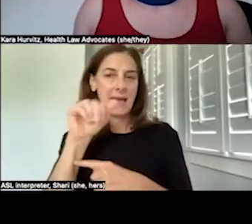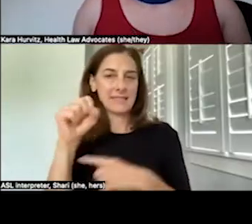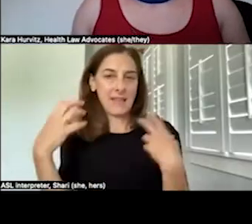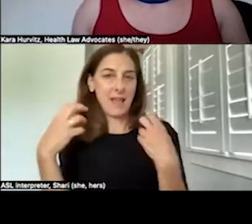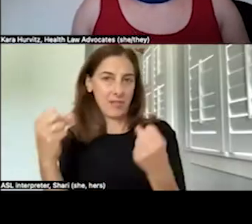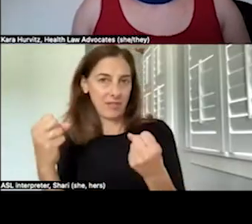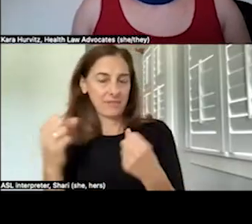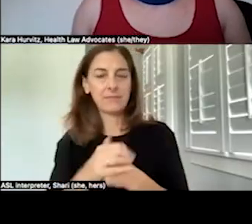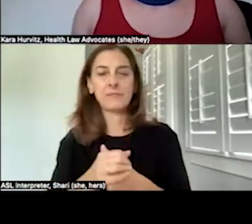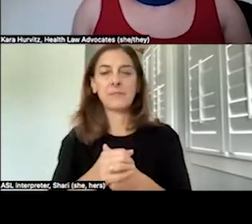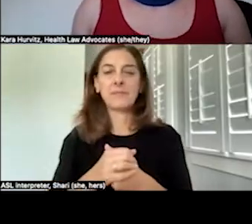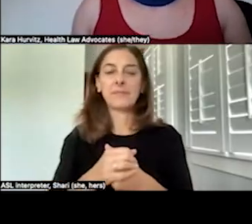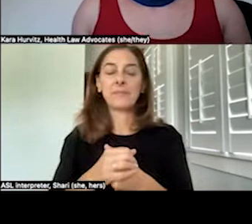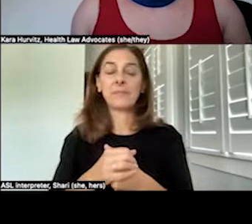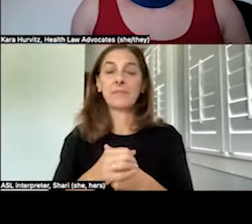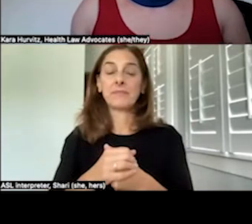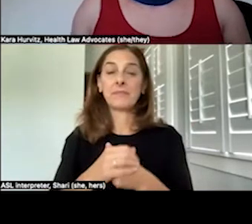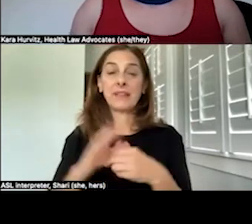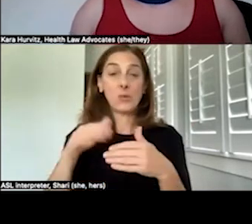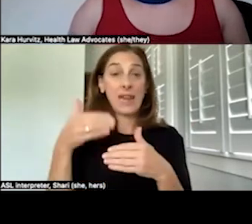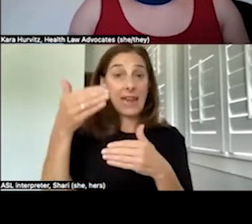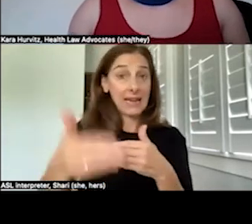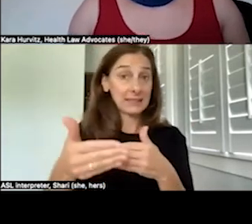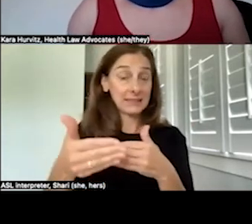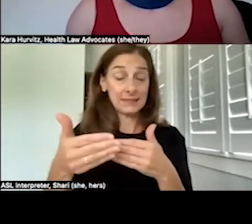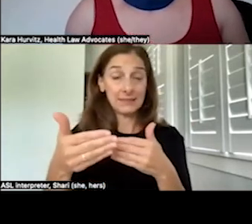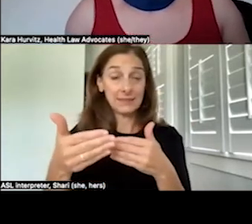So moving us forward,